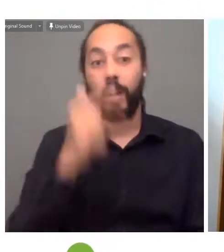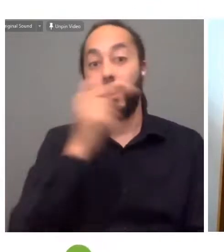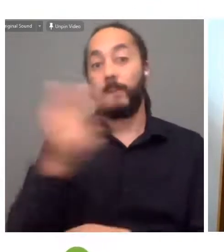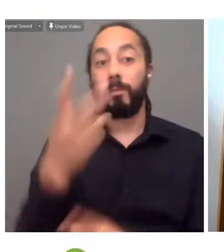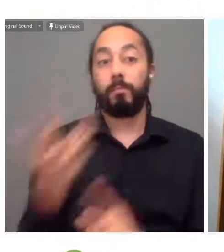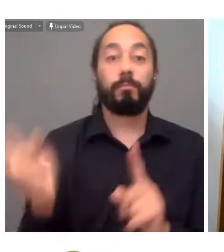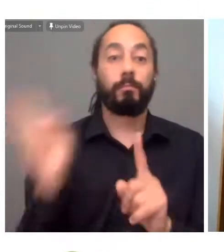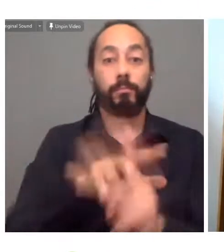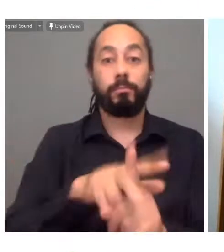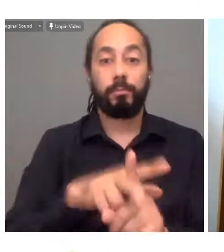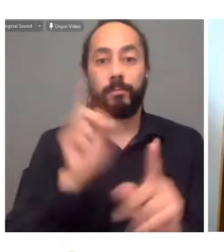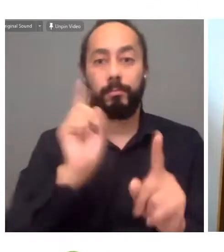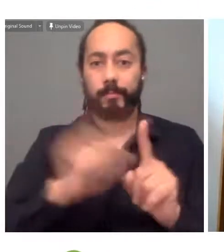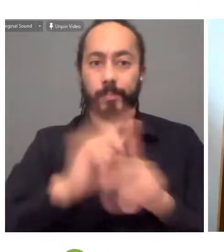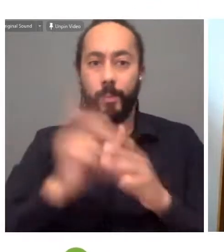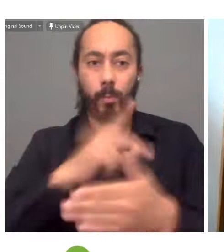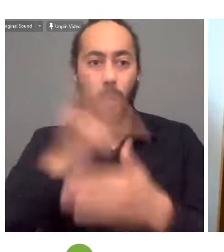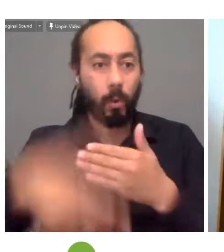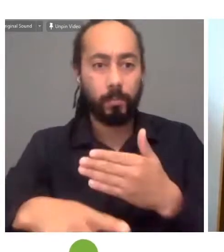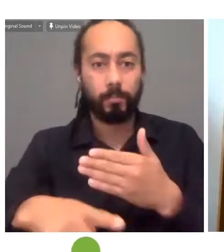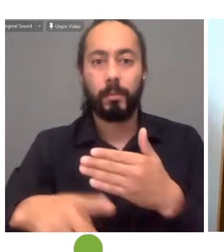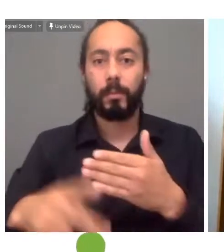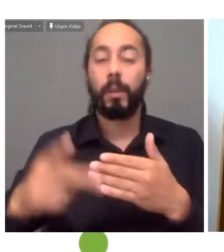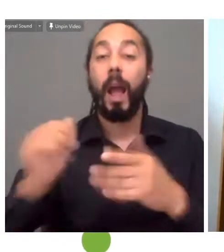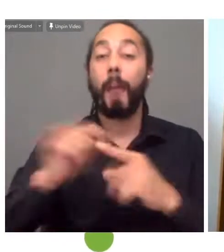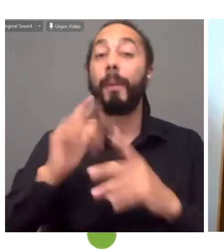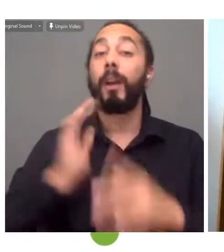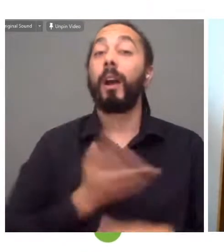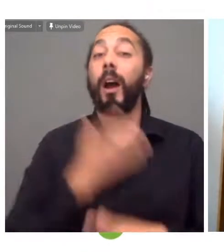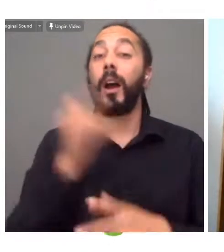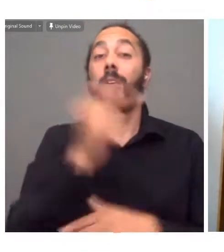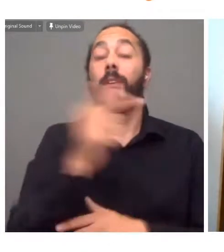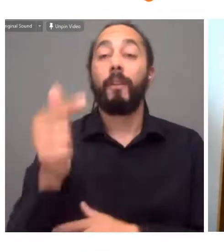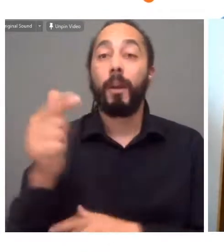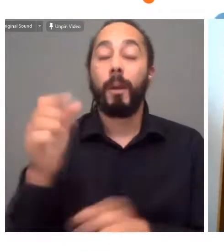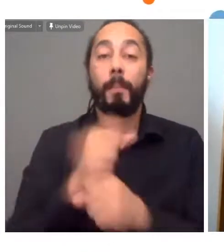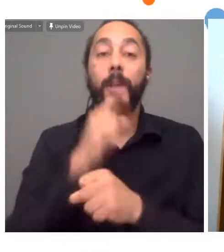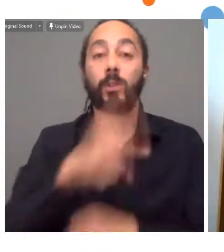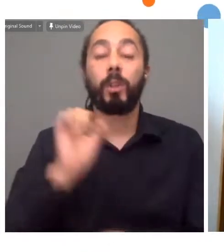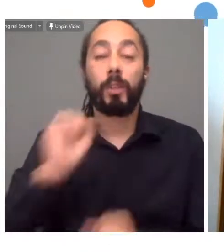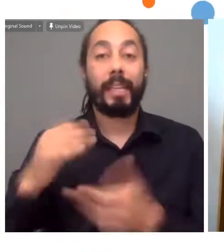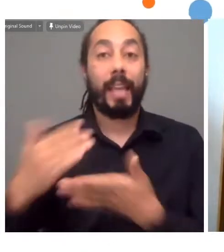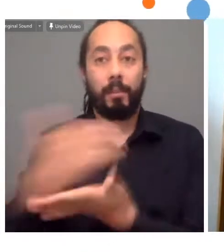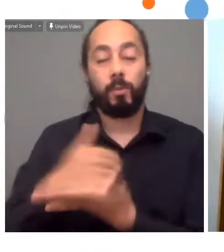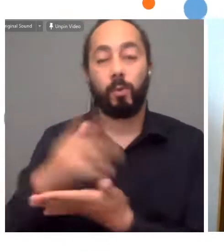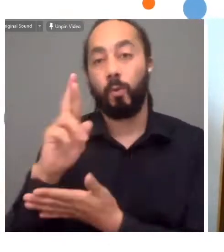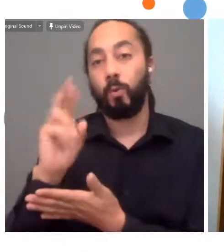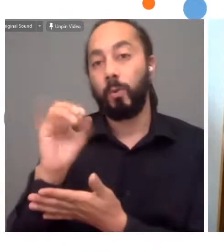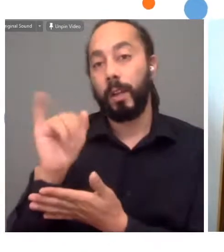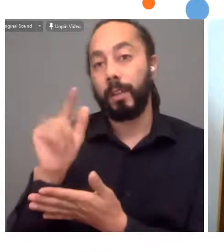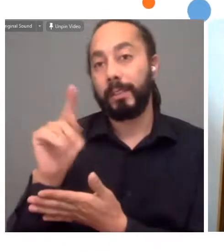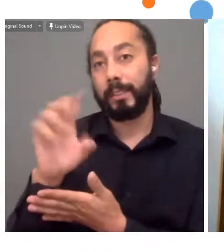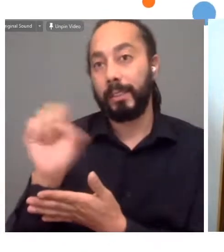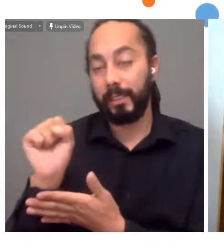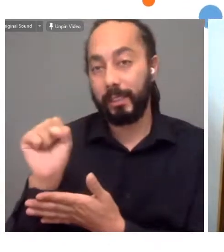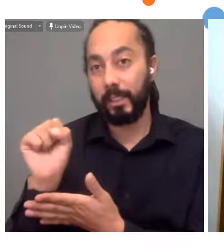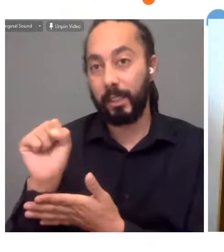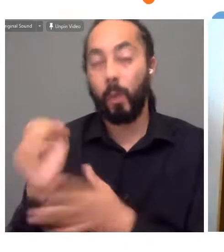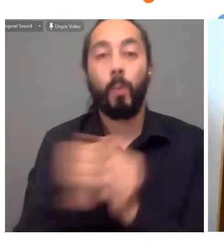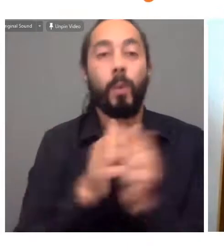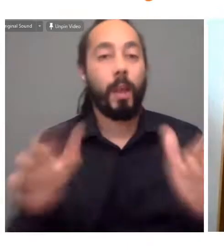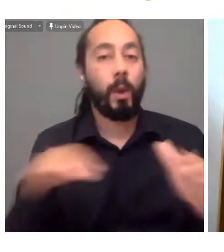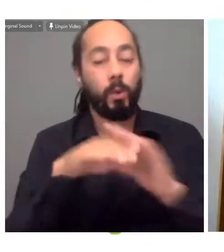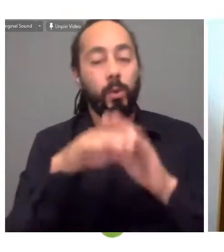sure artists could still receive royalties and earn some income without losing access to the CERB, and that is in part thanks to